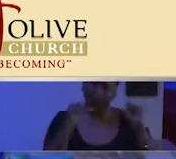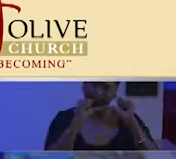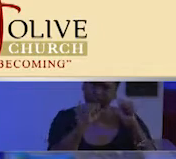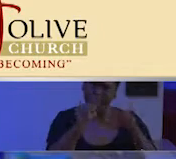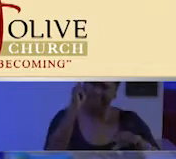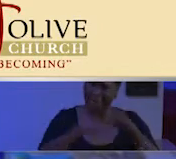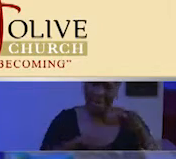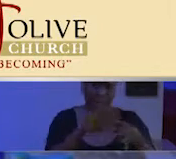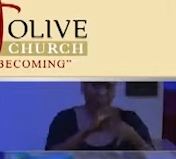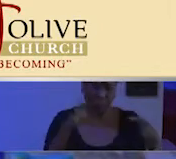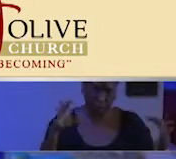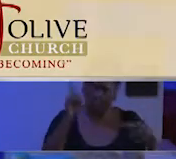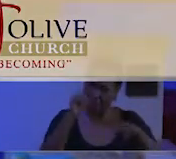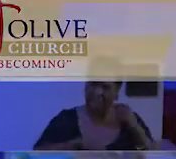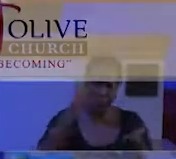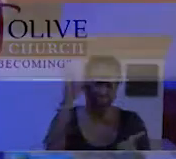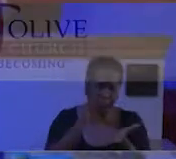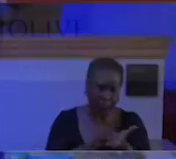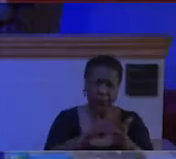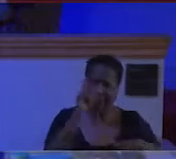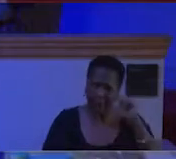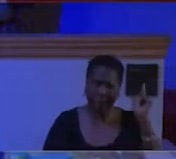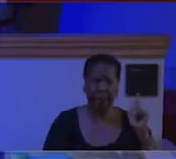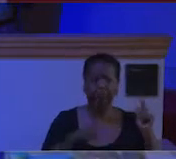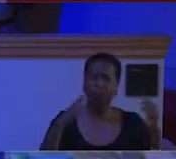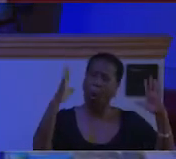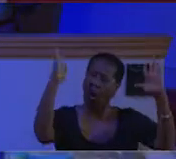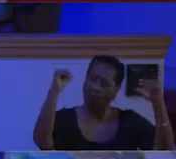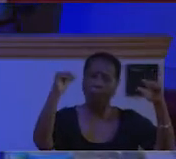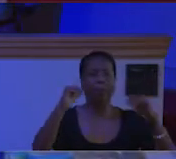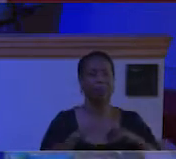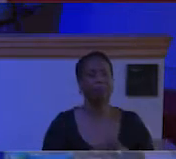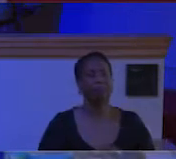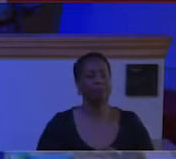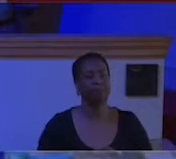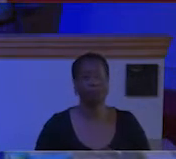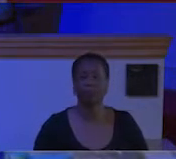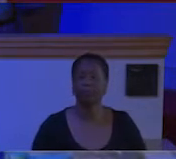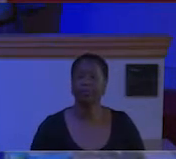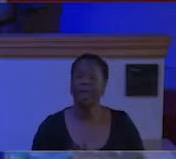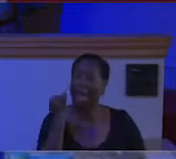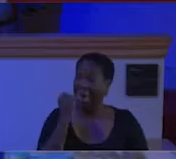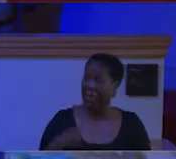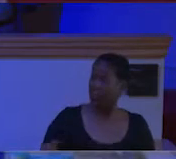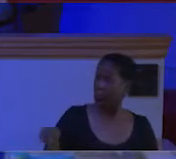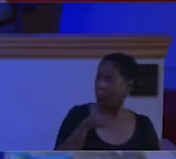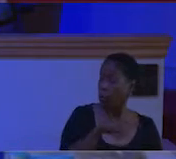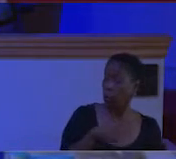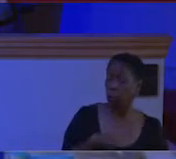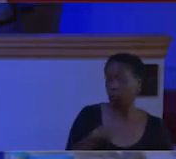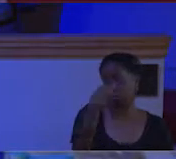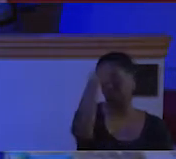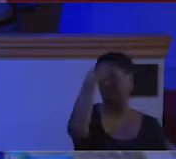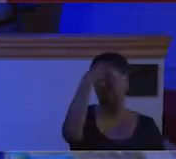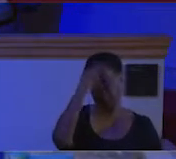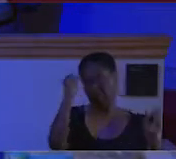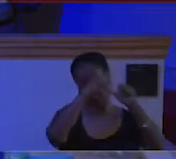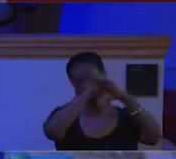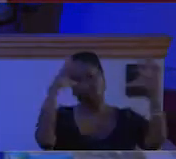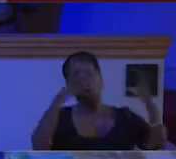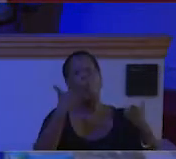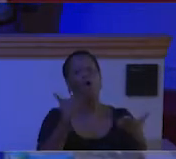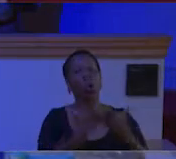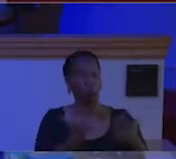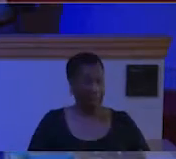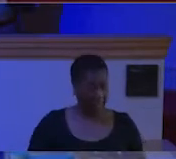Beloved, I would submit that if you were to categorize a good life according to the